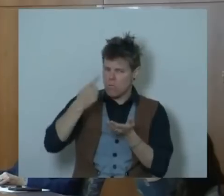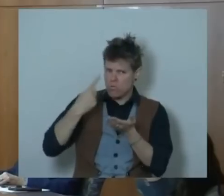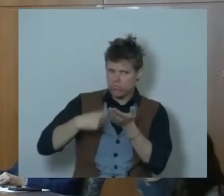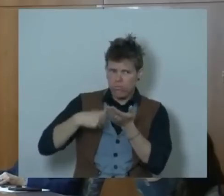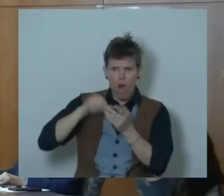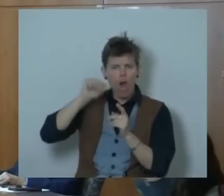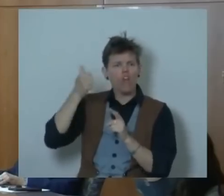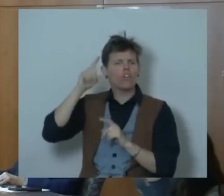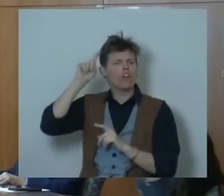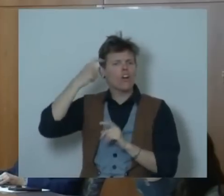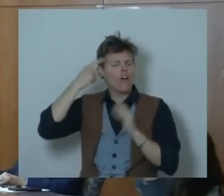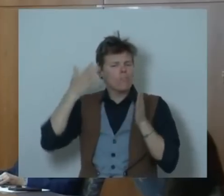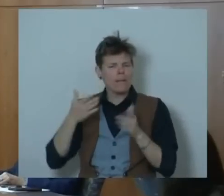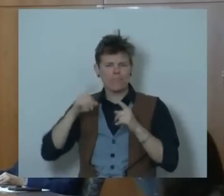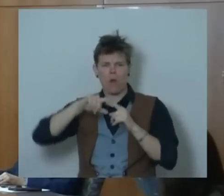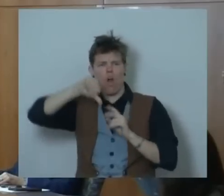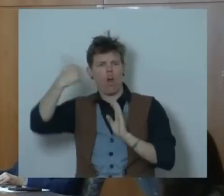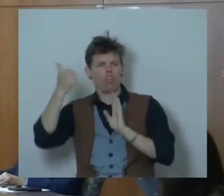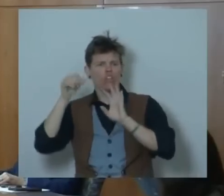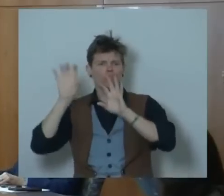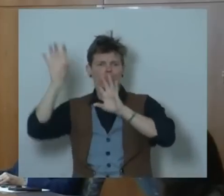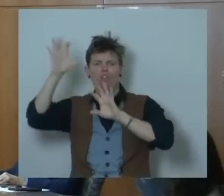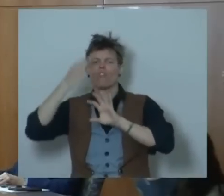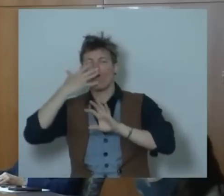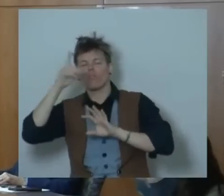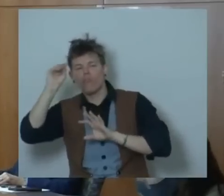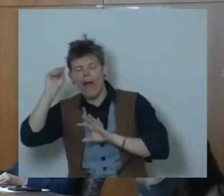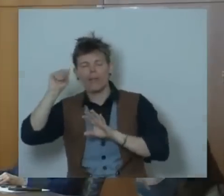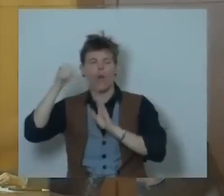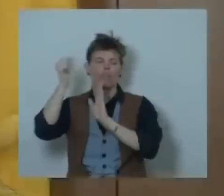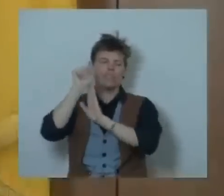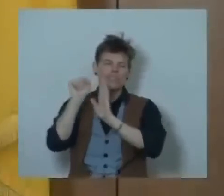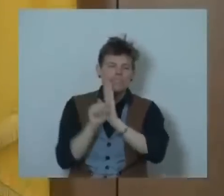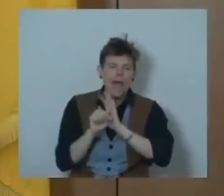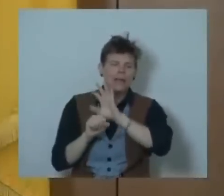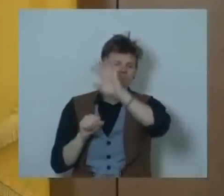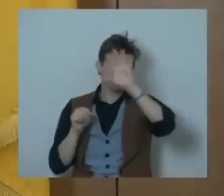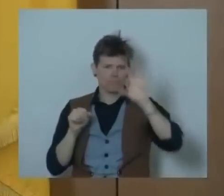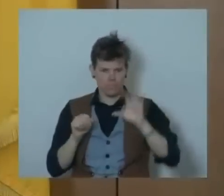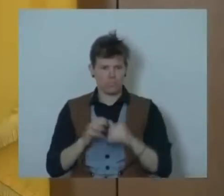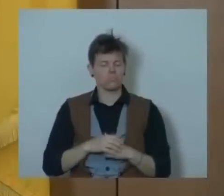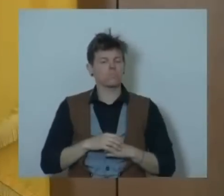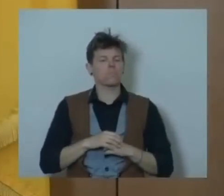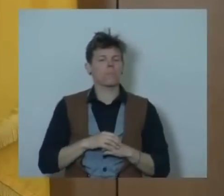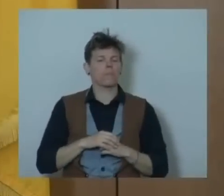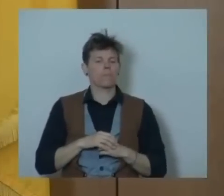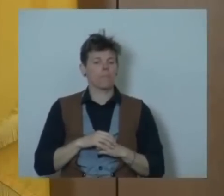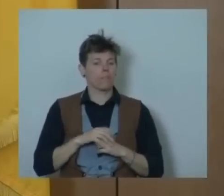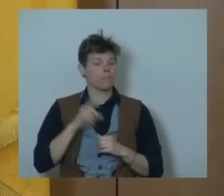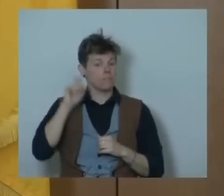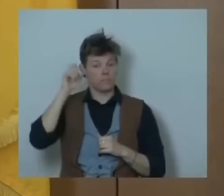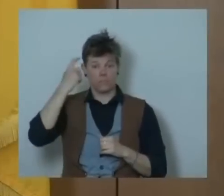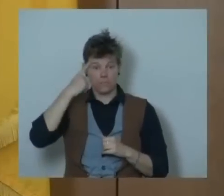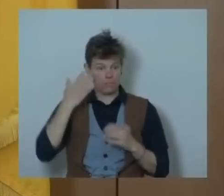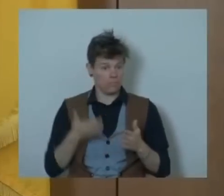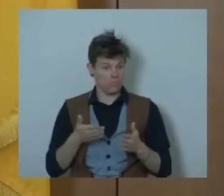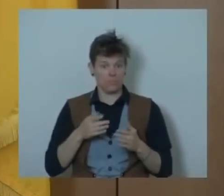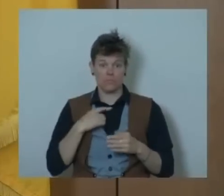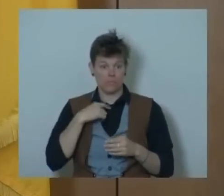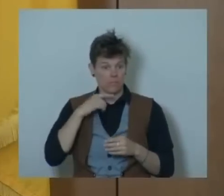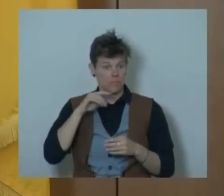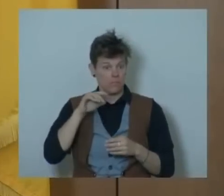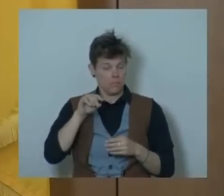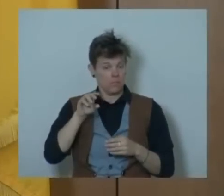with Governor Polis. I have not had a secondary conversation with Governor Polis. I was on